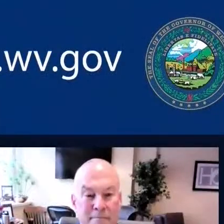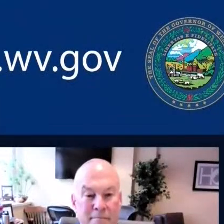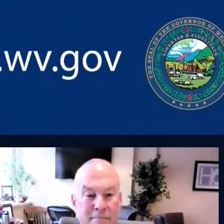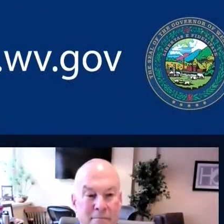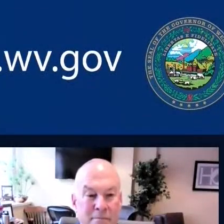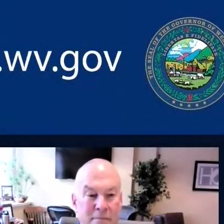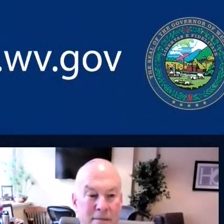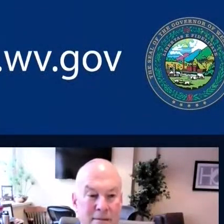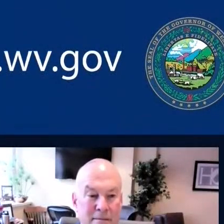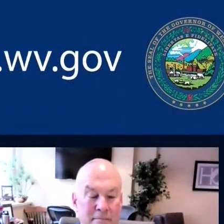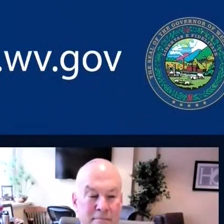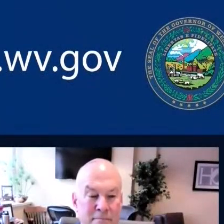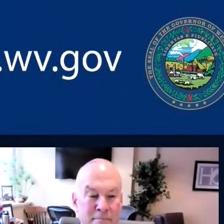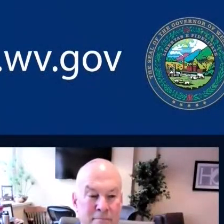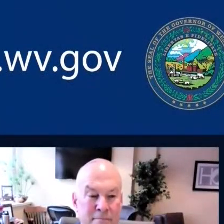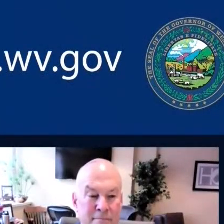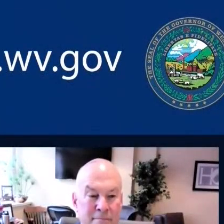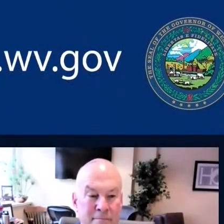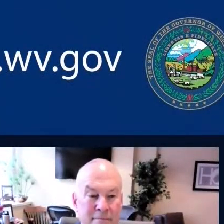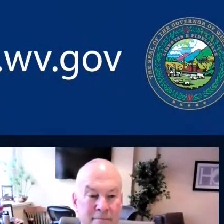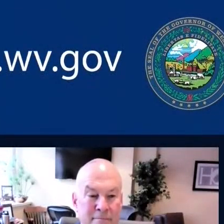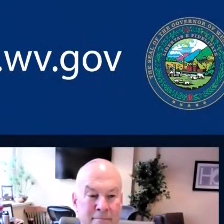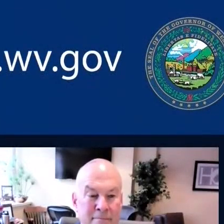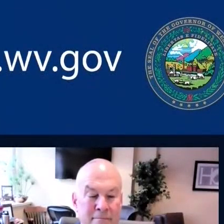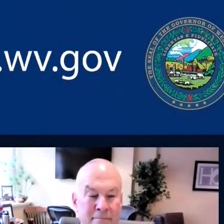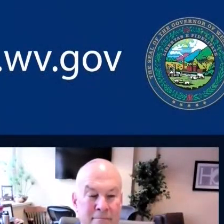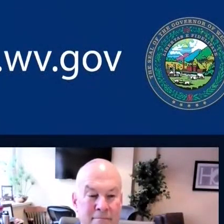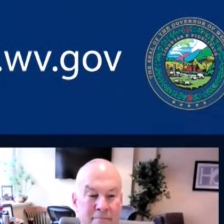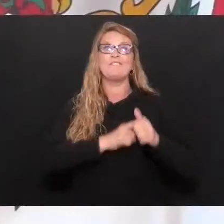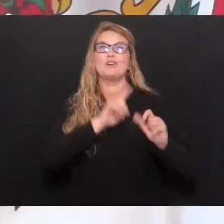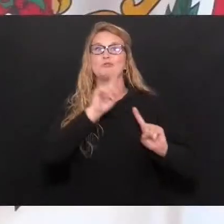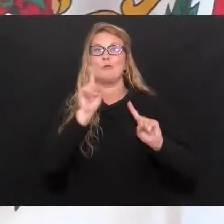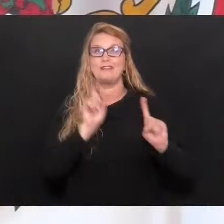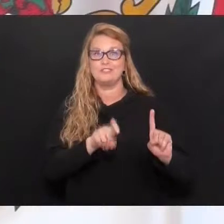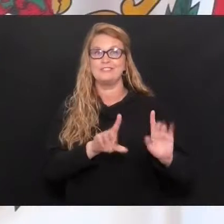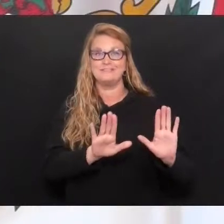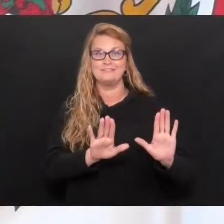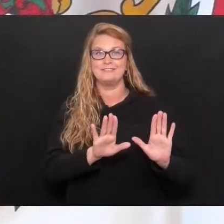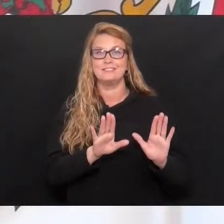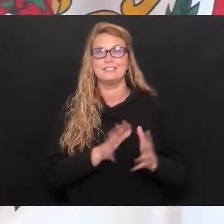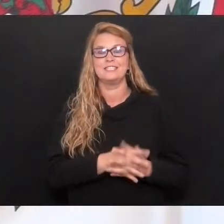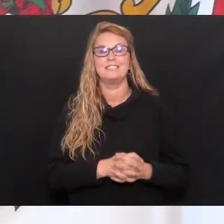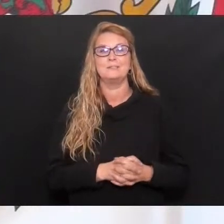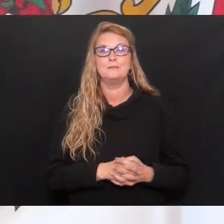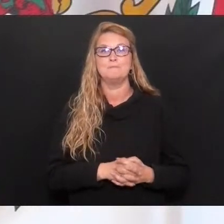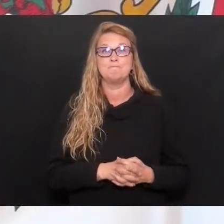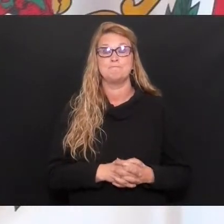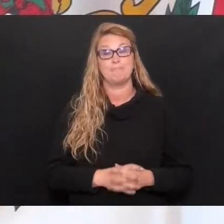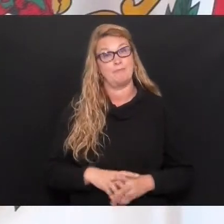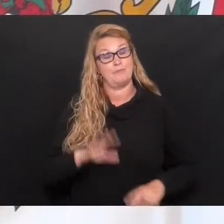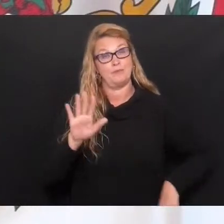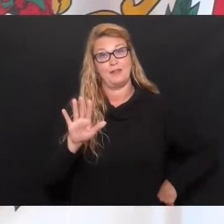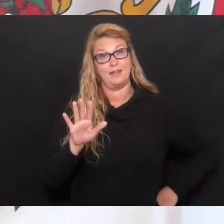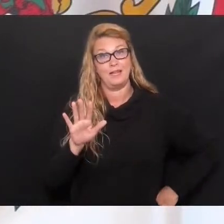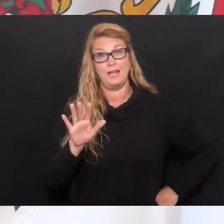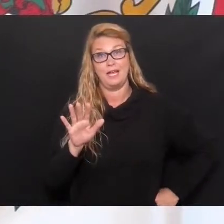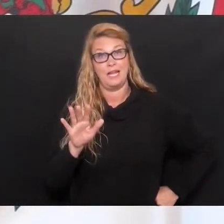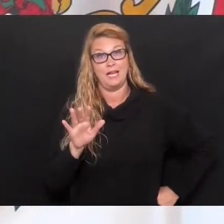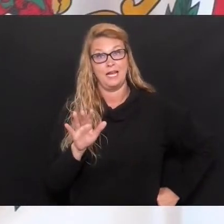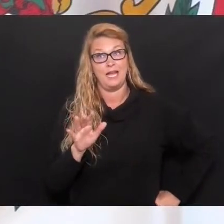Okay, Kenny, let me fall back on your first question. And for the life of me,